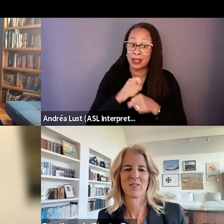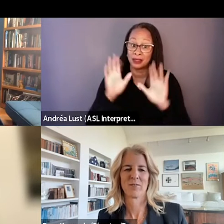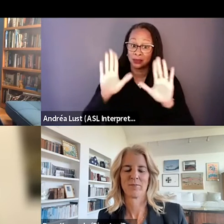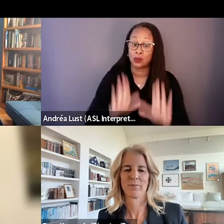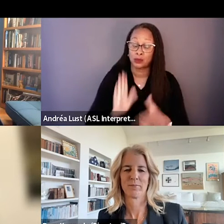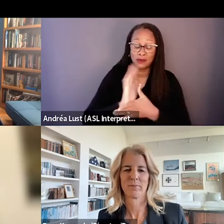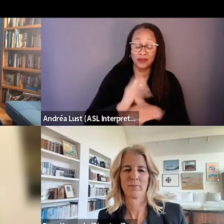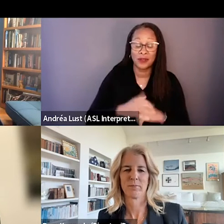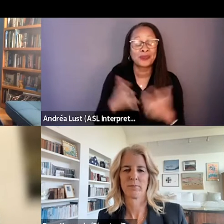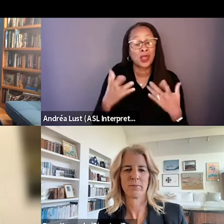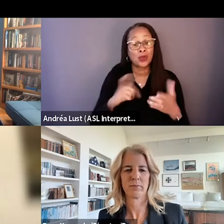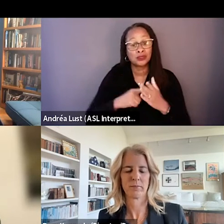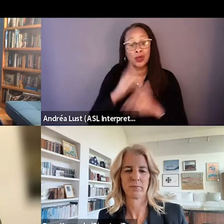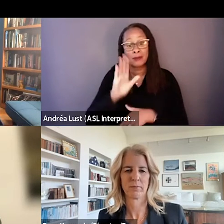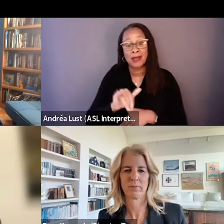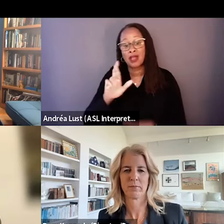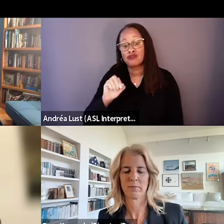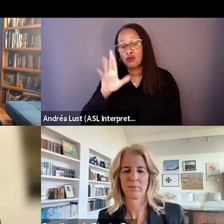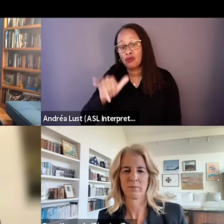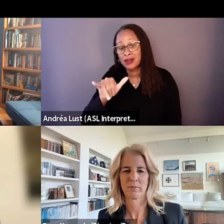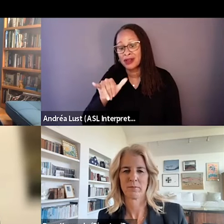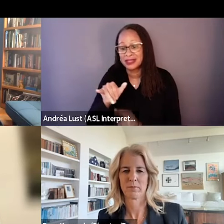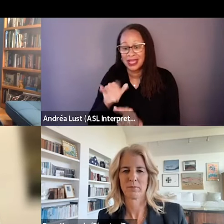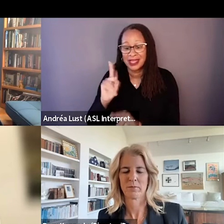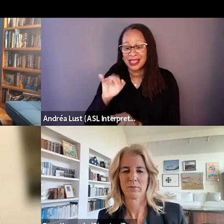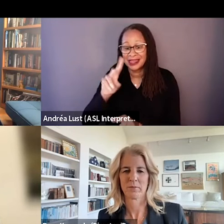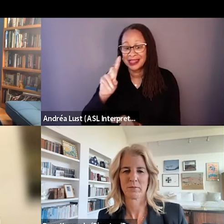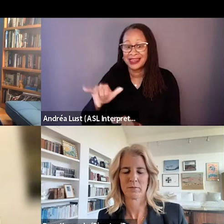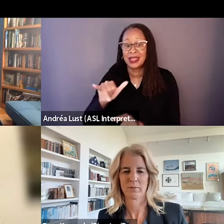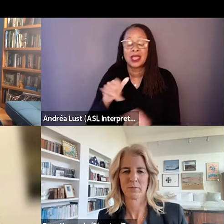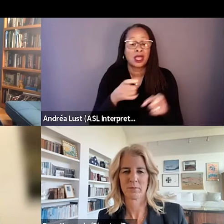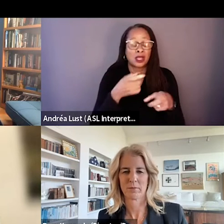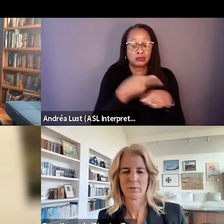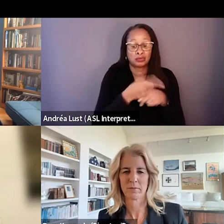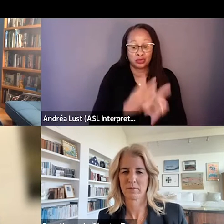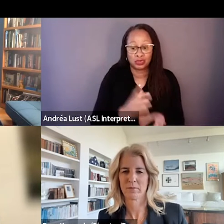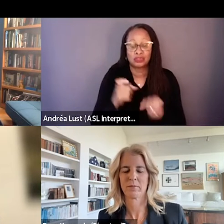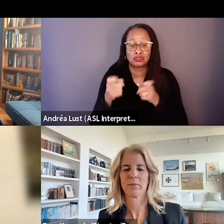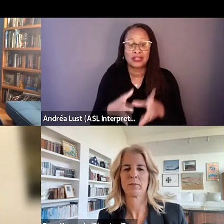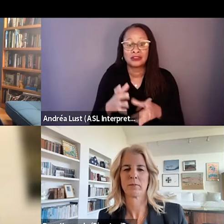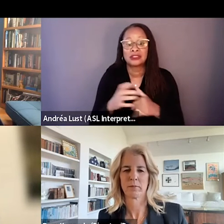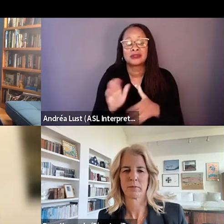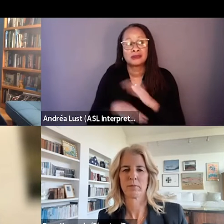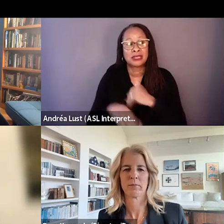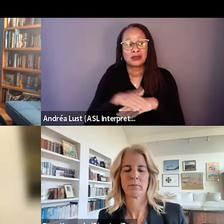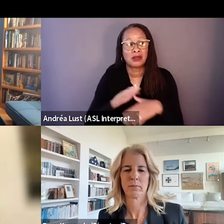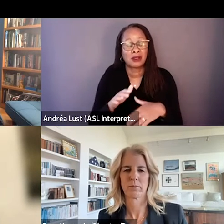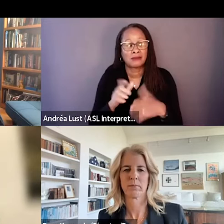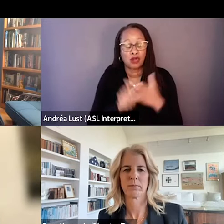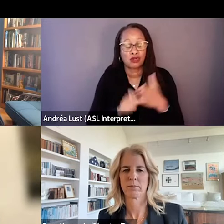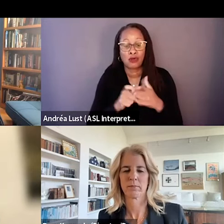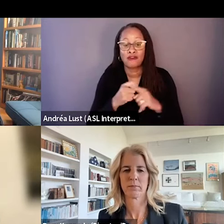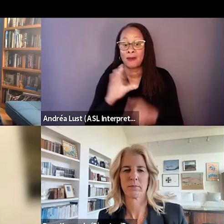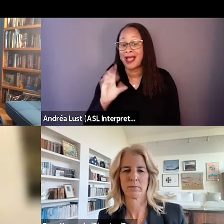I wanted to start by asking you, Rory, I saw that the film was based on an article from Outside Magazine. And I wondered, what